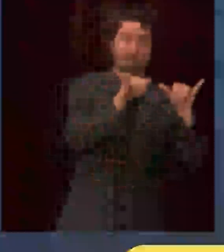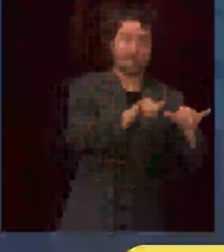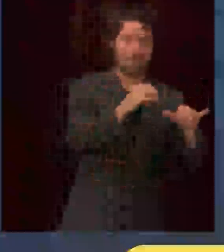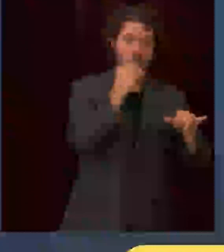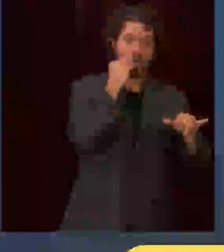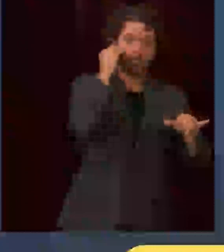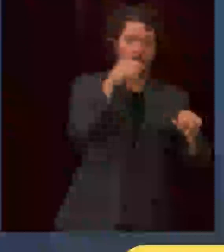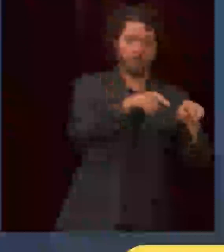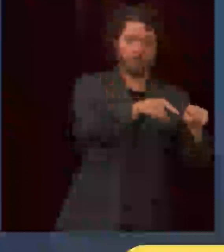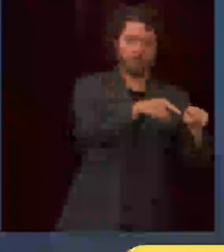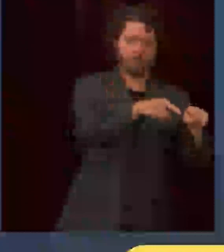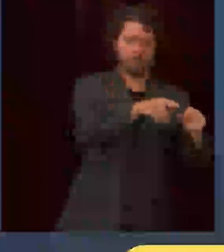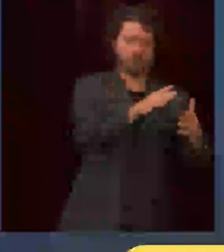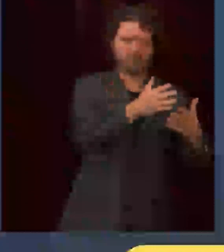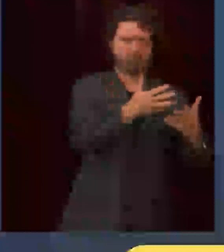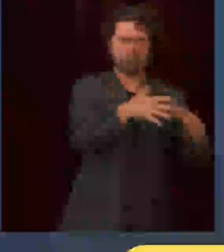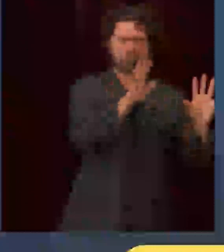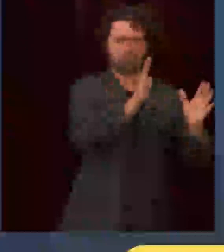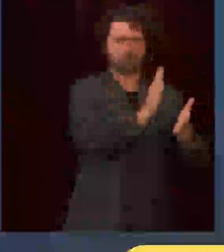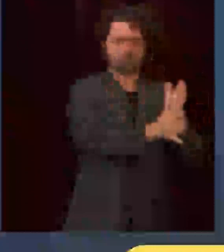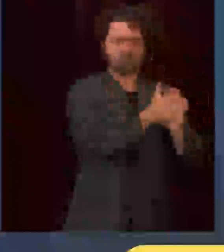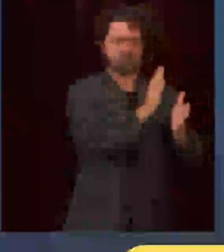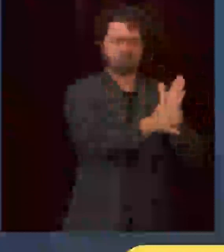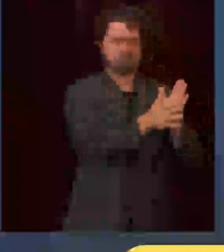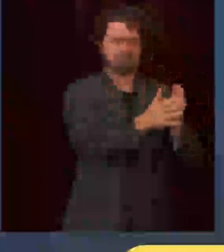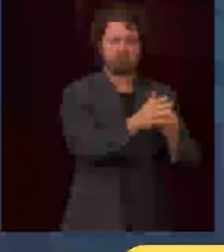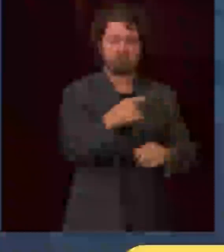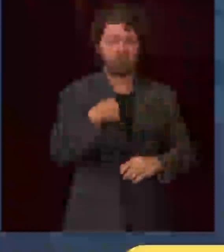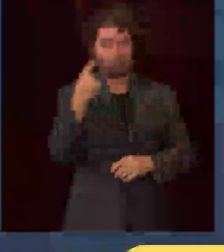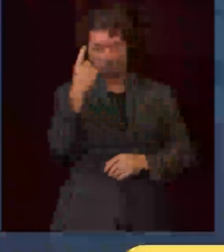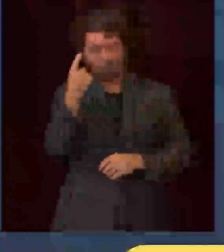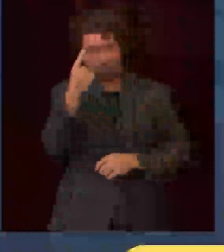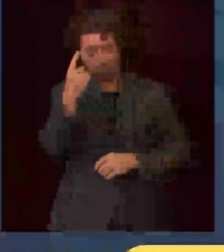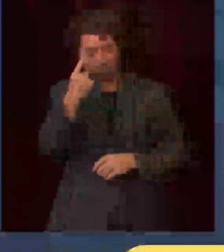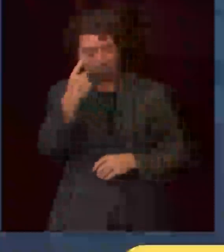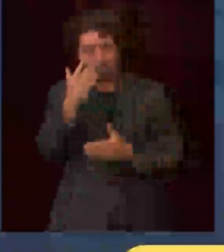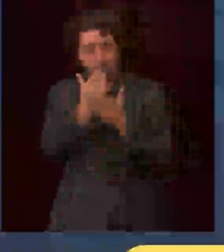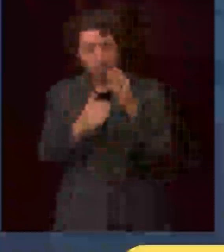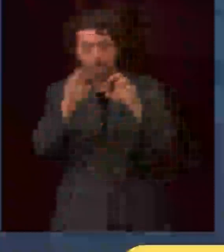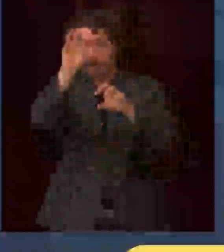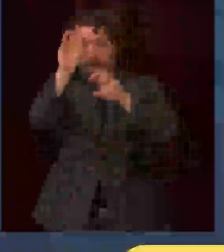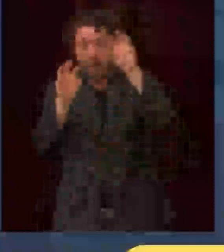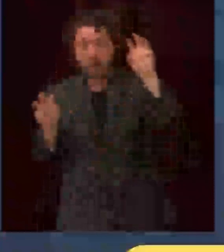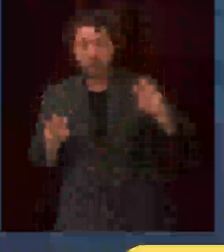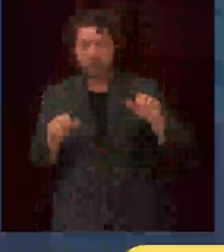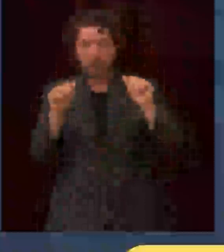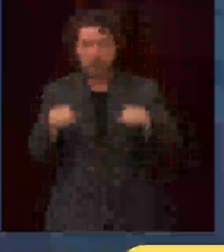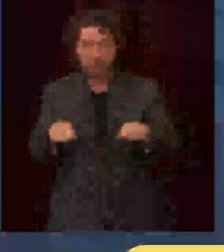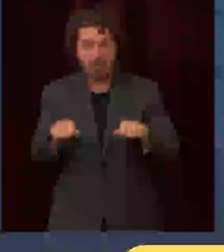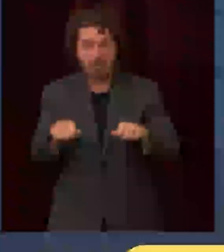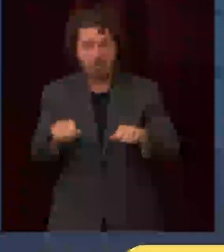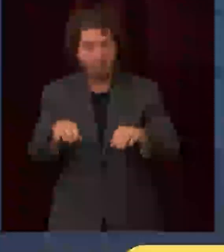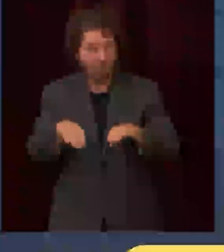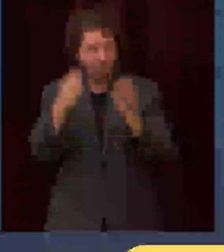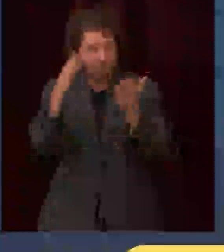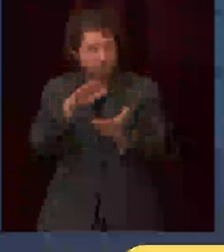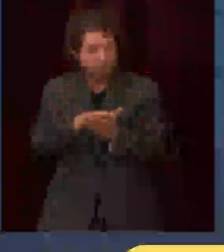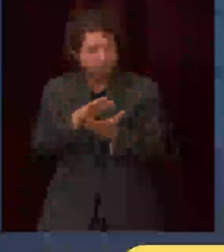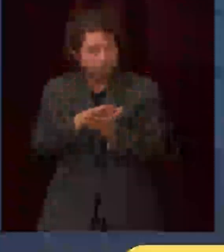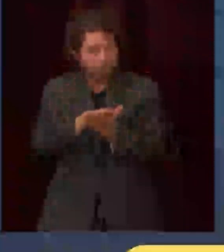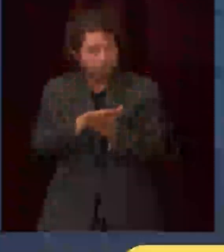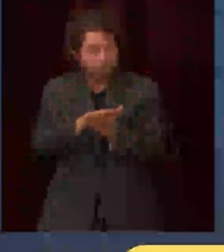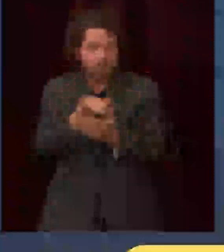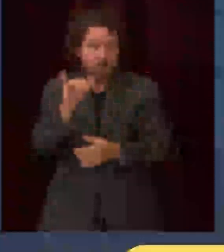schools reopen in some fashion, hold some activities, especially those in phase 3 where gatherings are